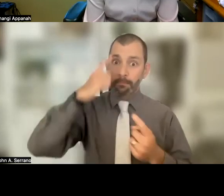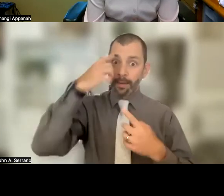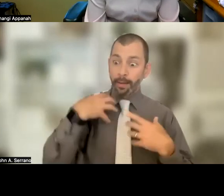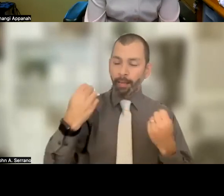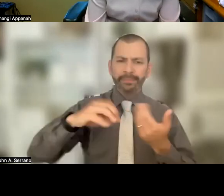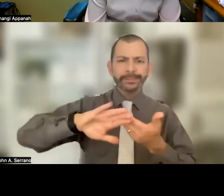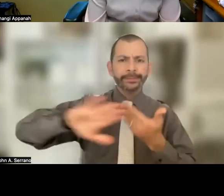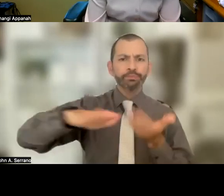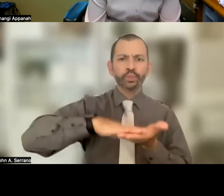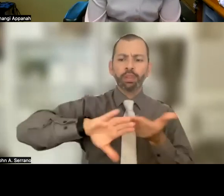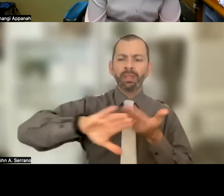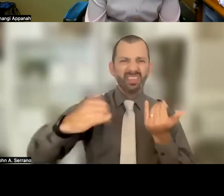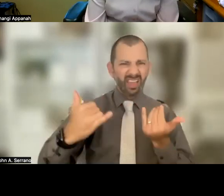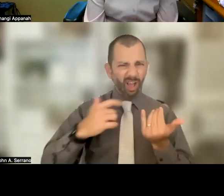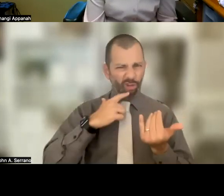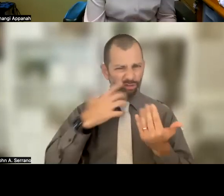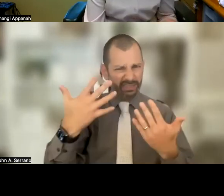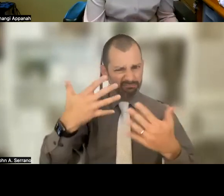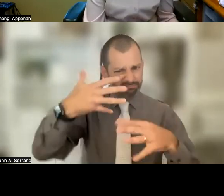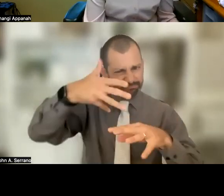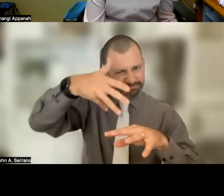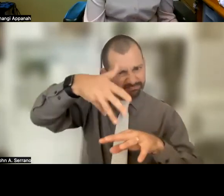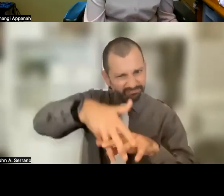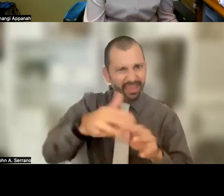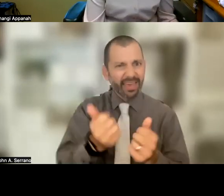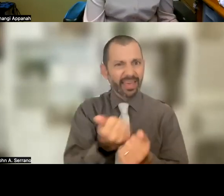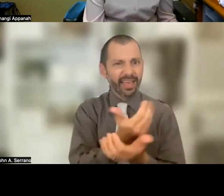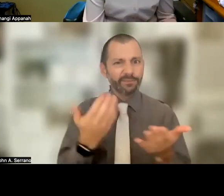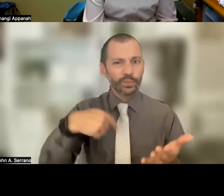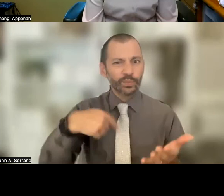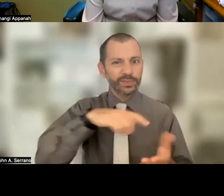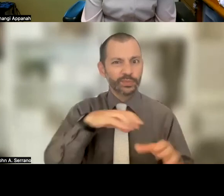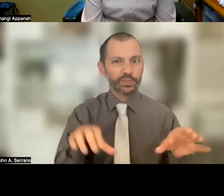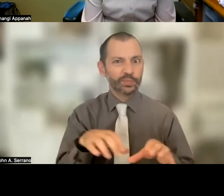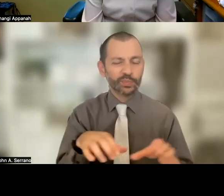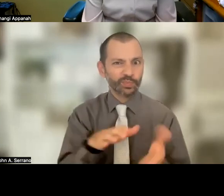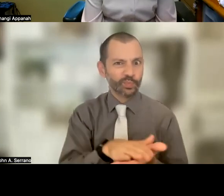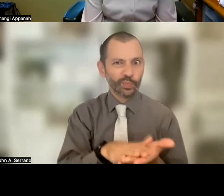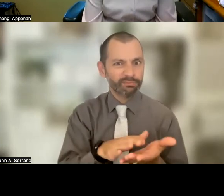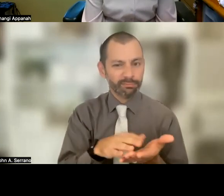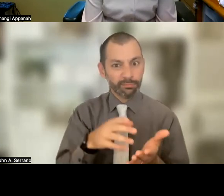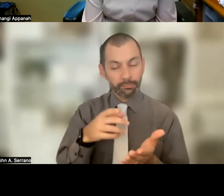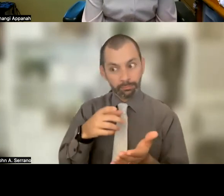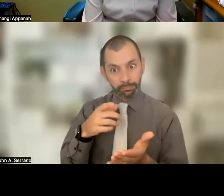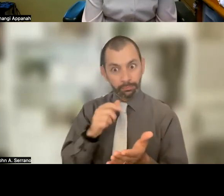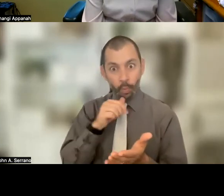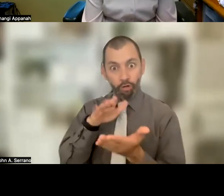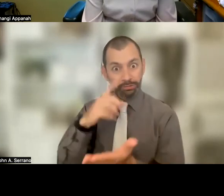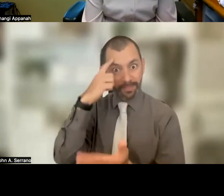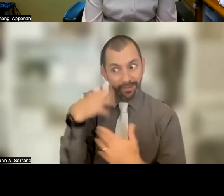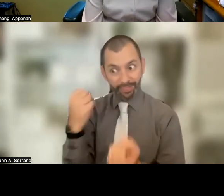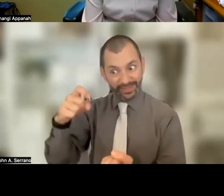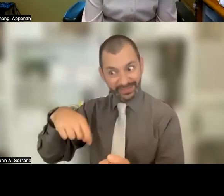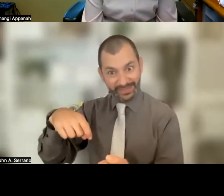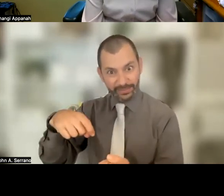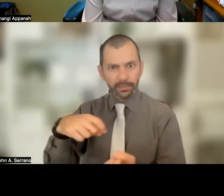You can also bring in outside experts. We can't afford for the school to be separate from the community anymore. We need to really have much